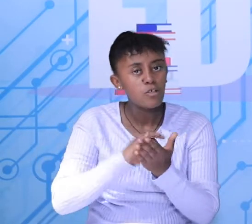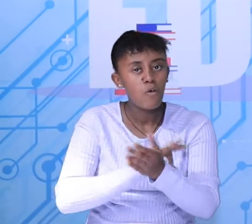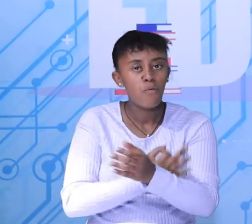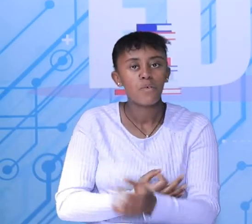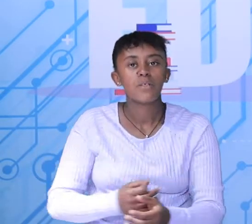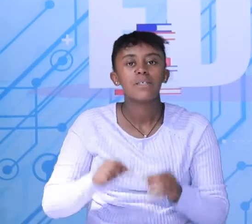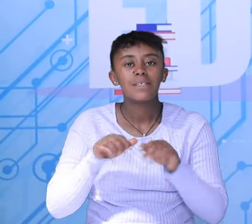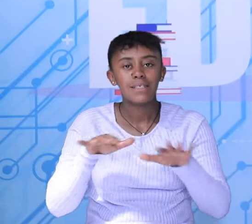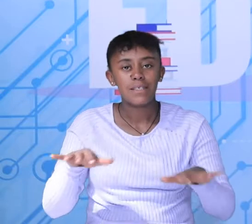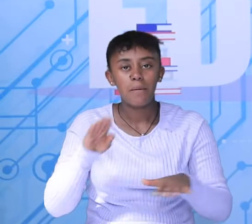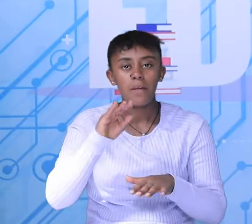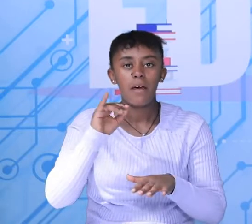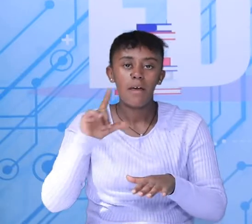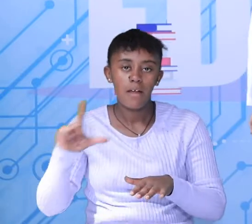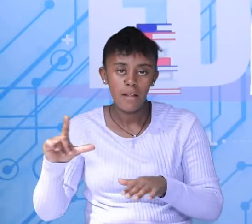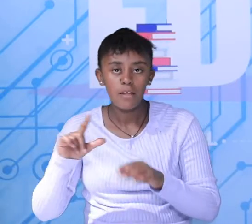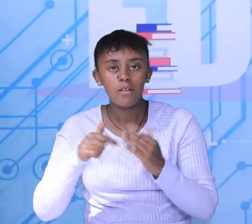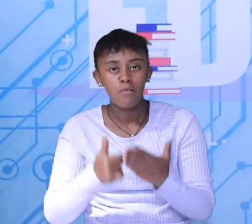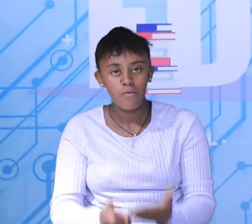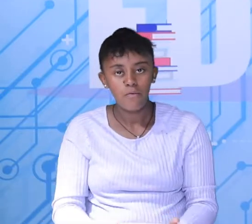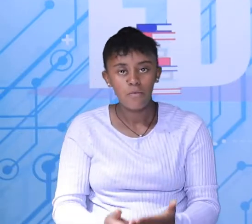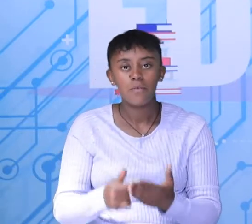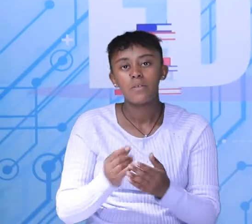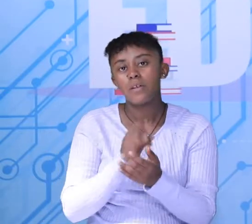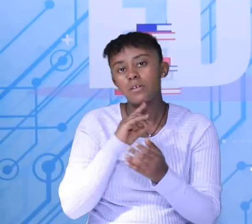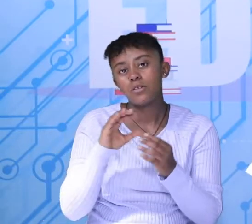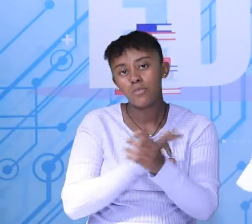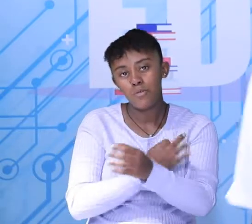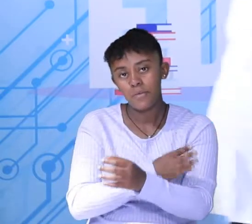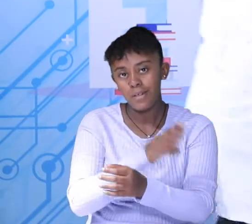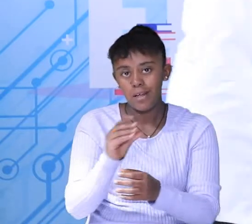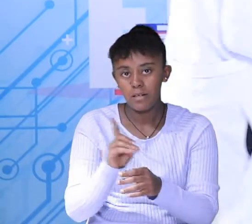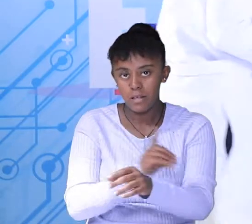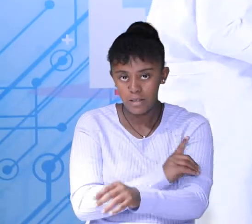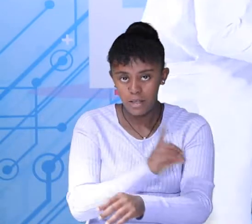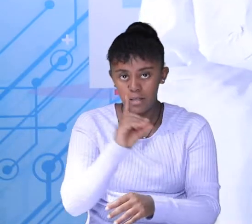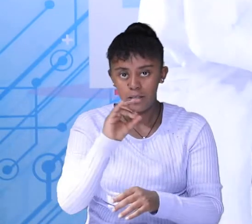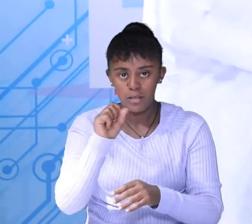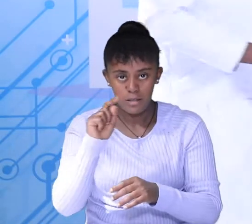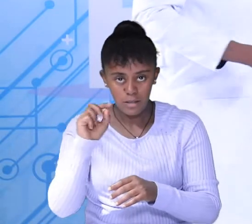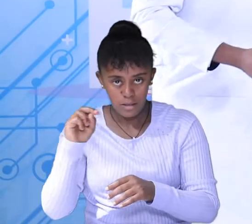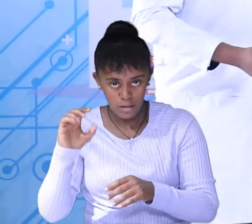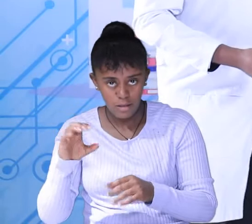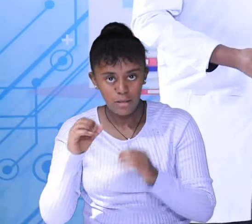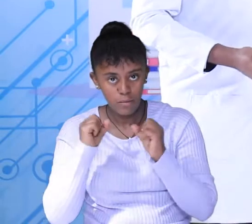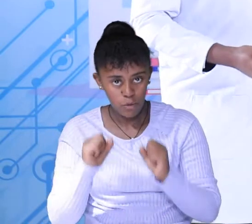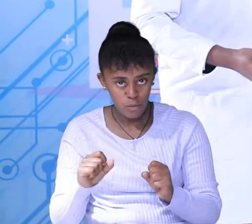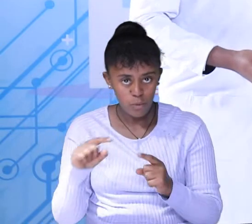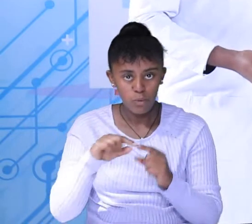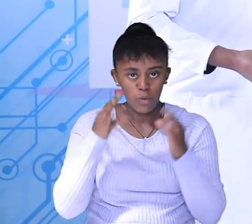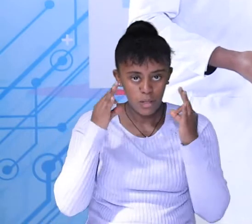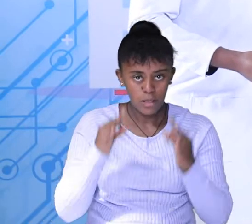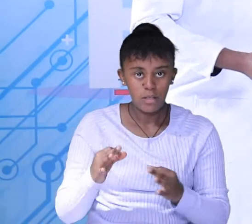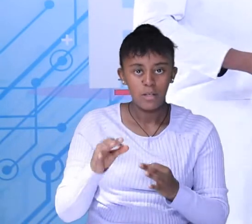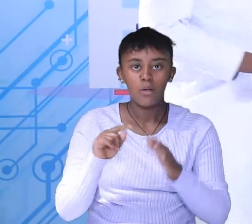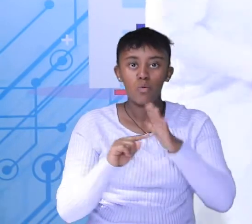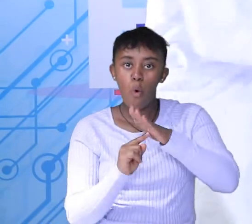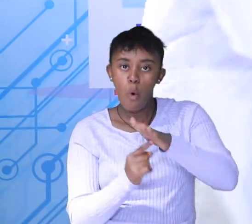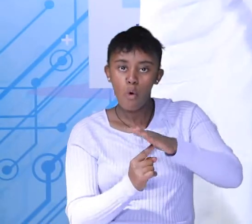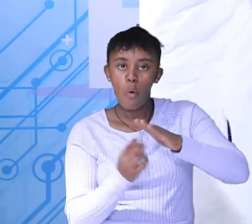B. Look at here. The current is acting in this direction, and the magnetic field is acting upward. So the angle between them is 90